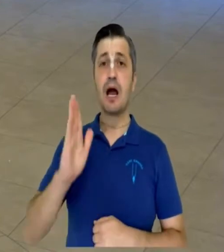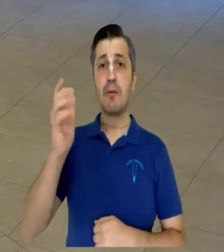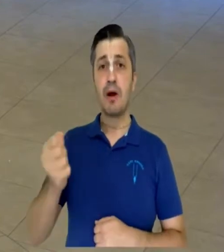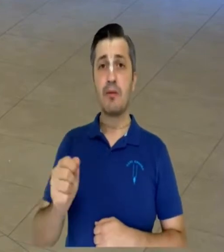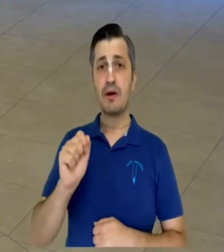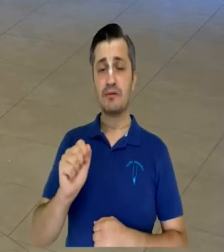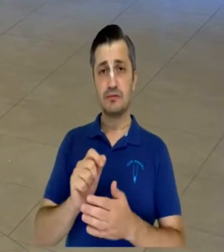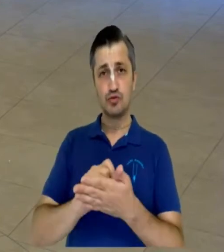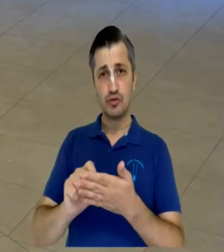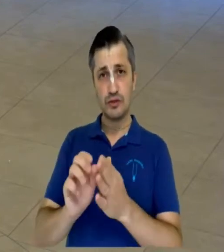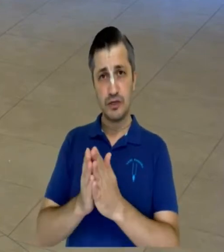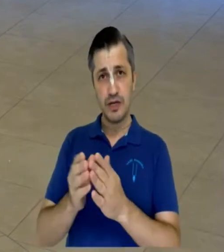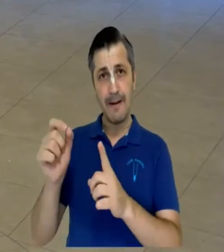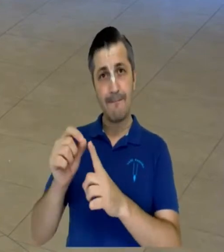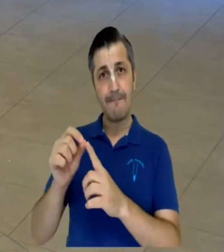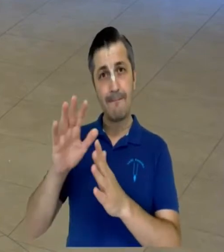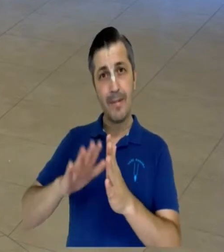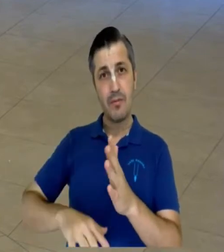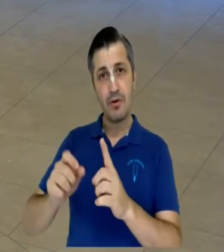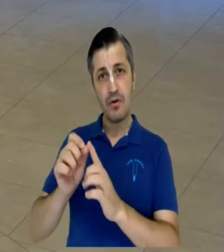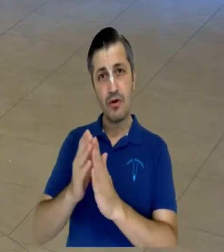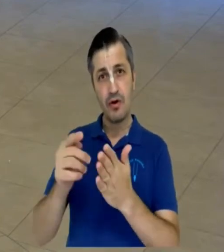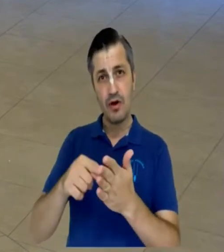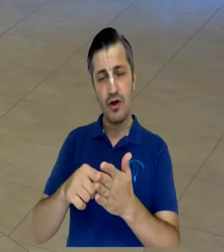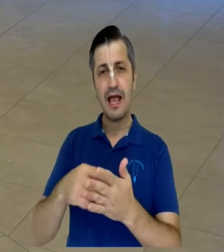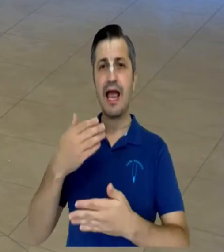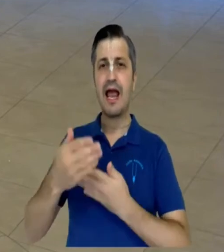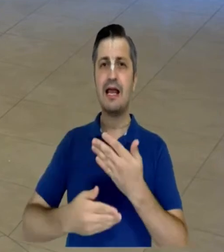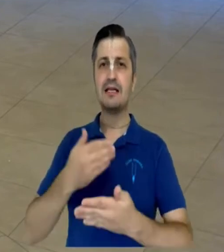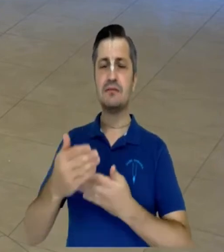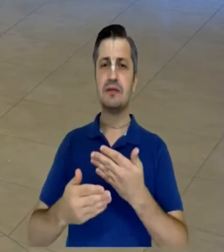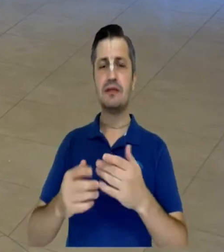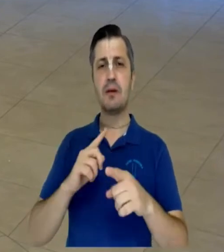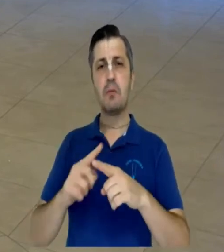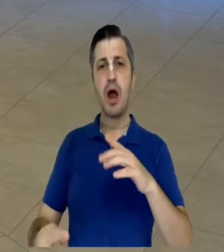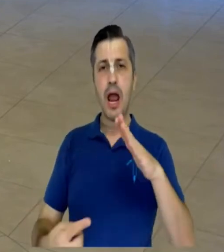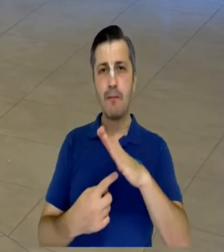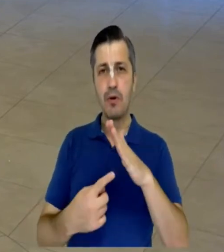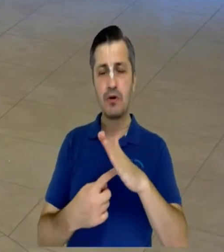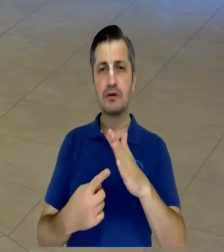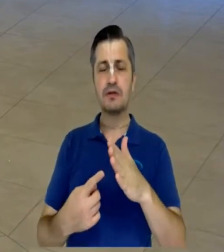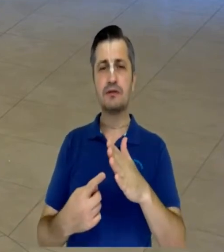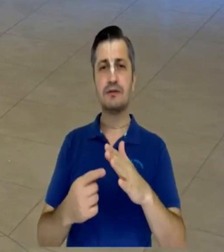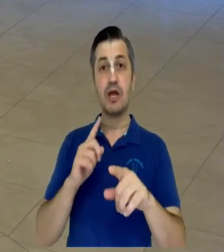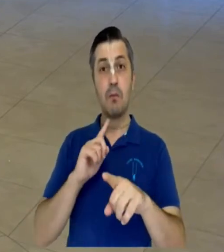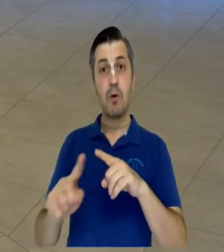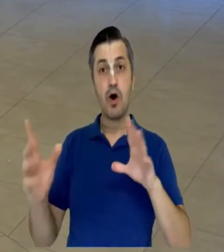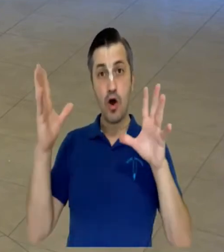explaining the essence, the conclusions, the most confidential knowledge that is in the